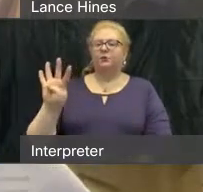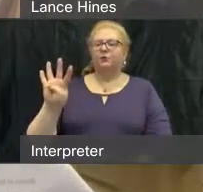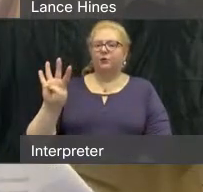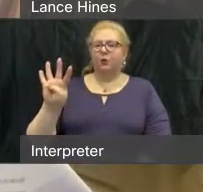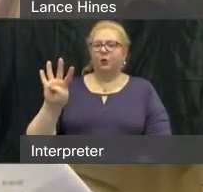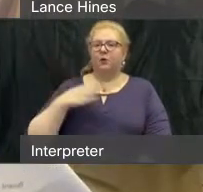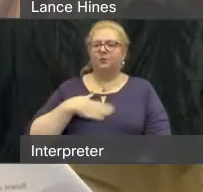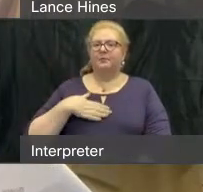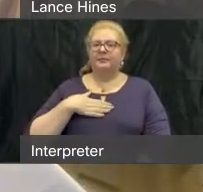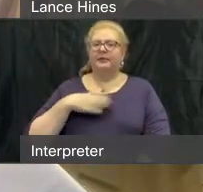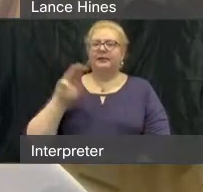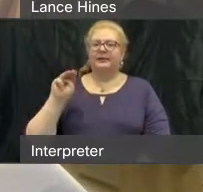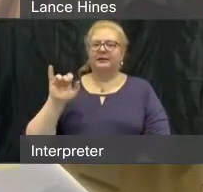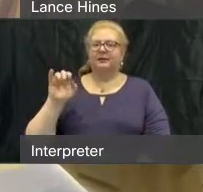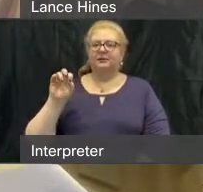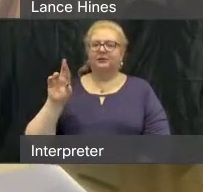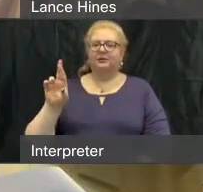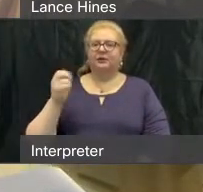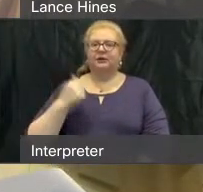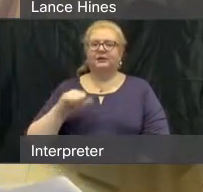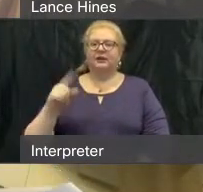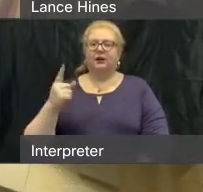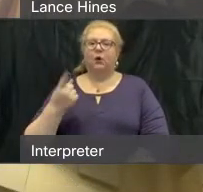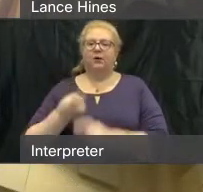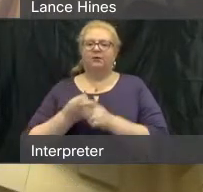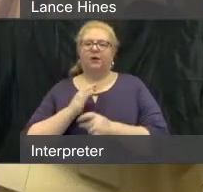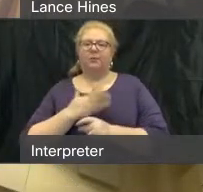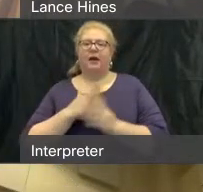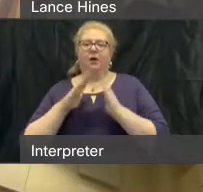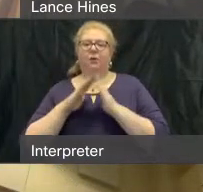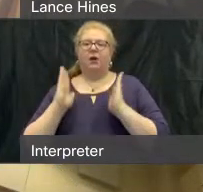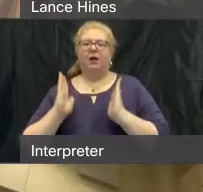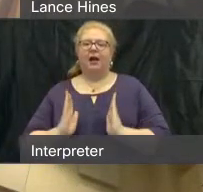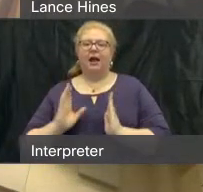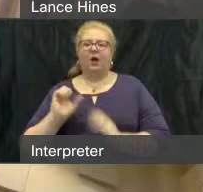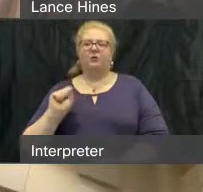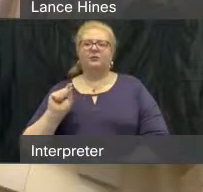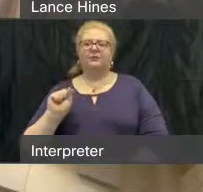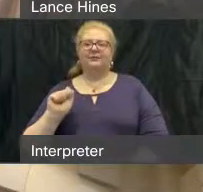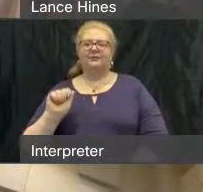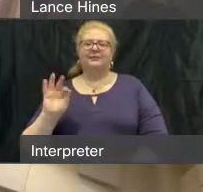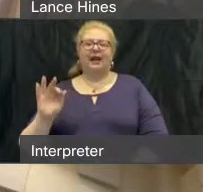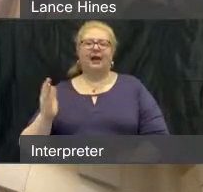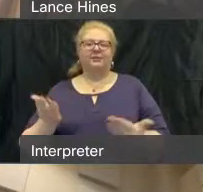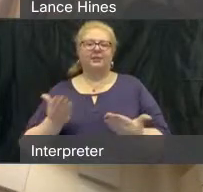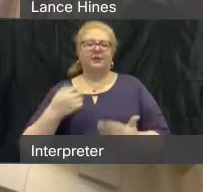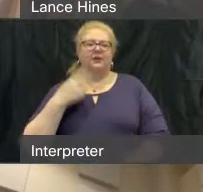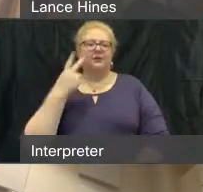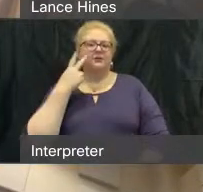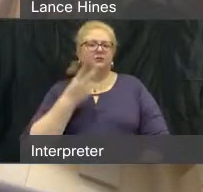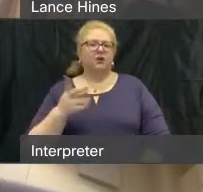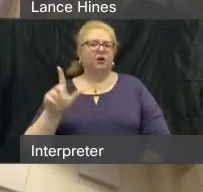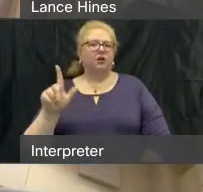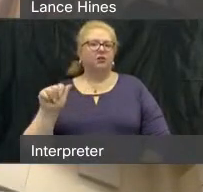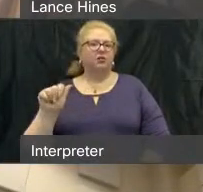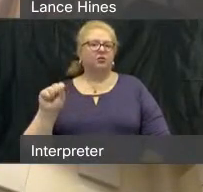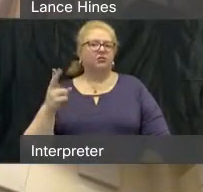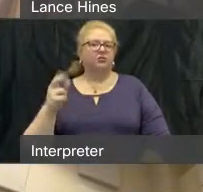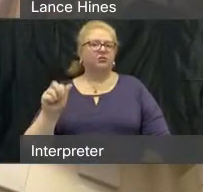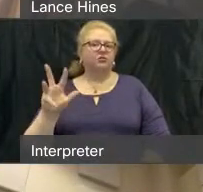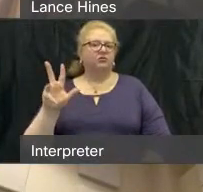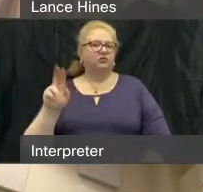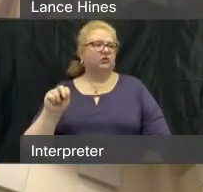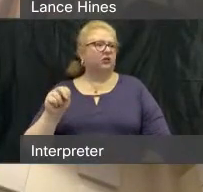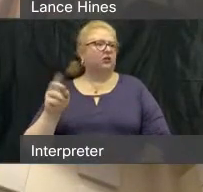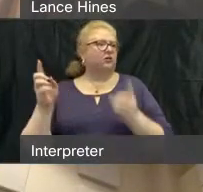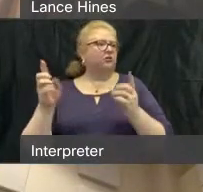Is anybody from our housing staff here? Yes, Ms. Shine. Is Director Howard here?